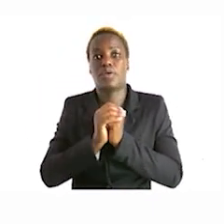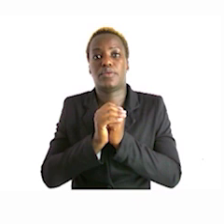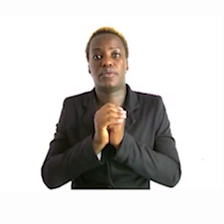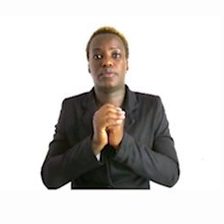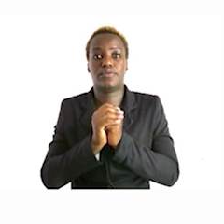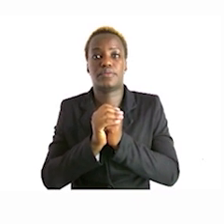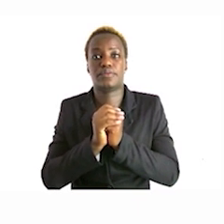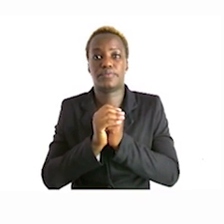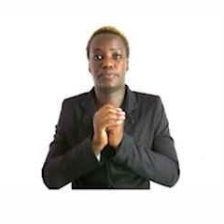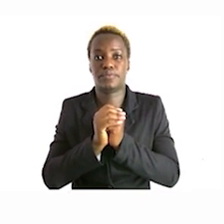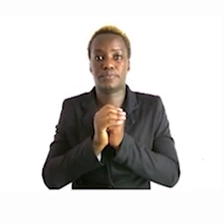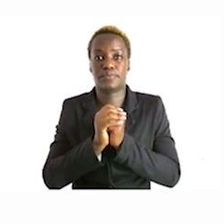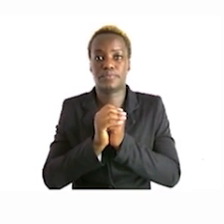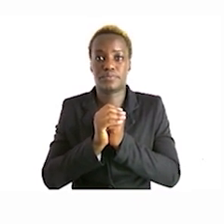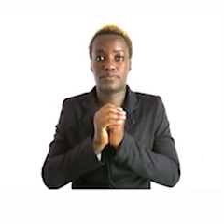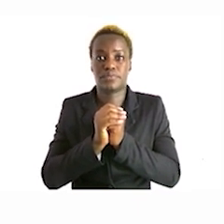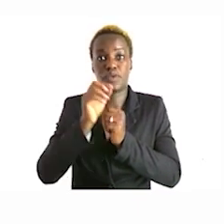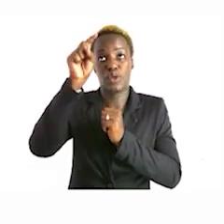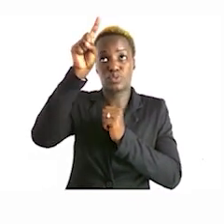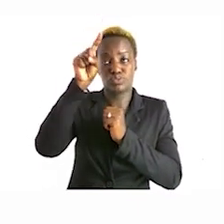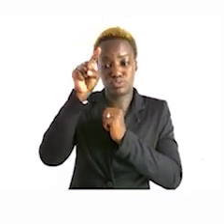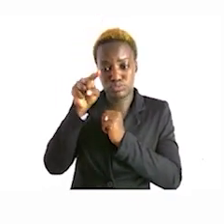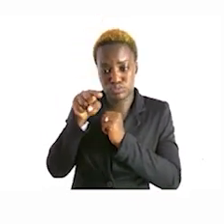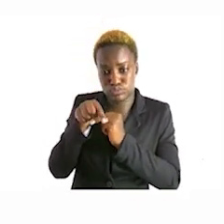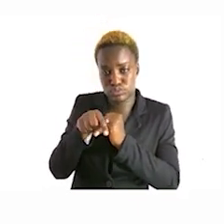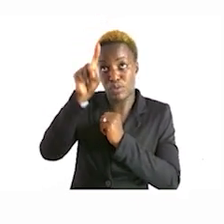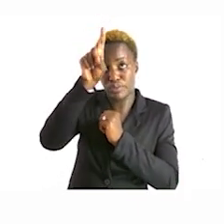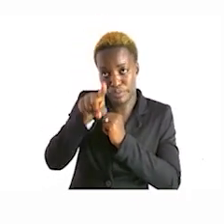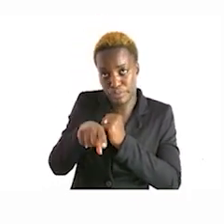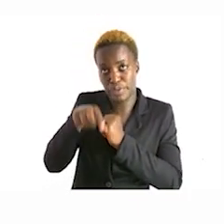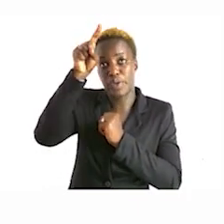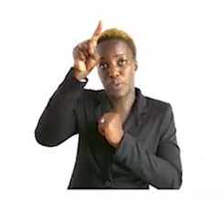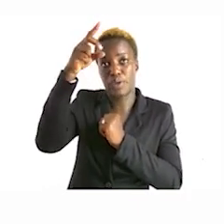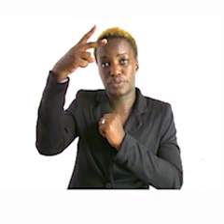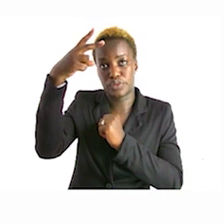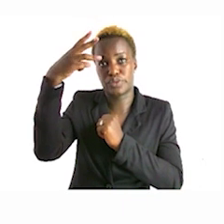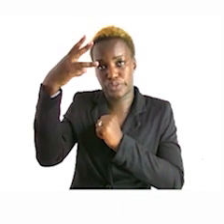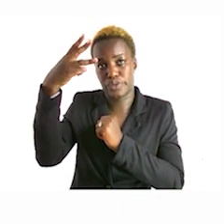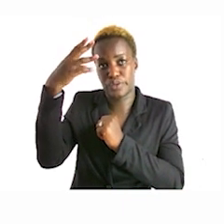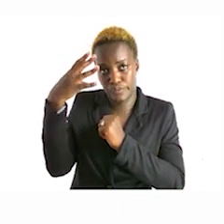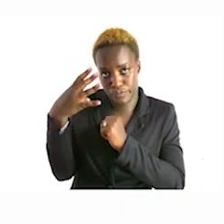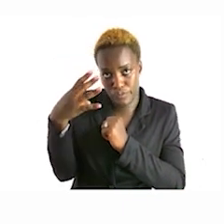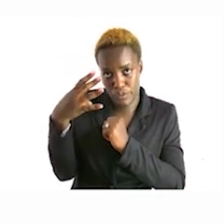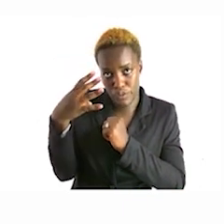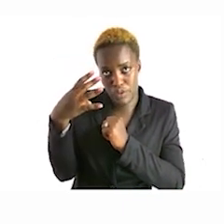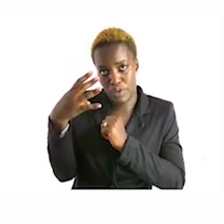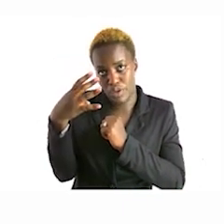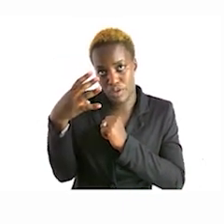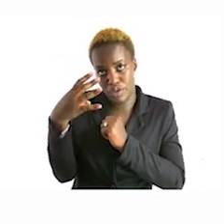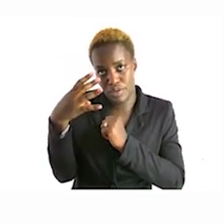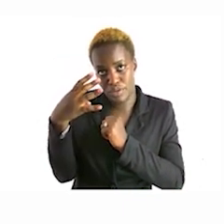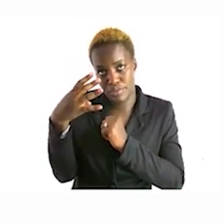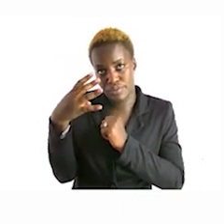row. You are counting downwards, vertically. 1, 2, 3, 4, fourth row.